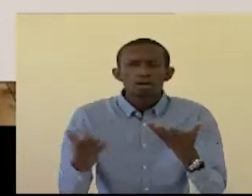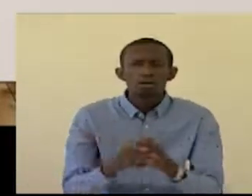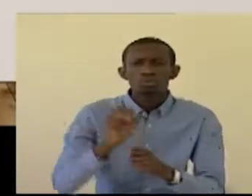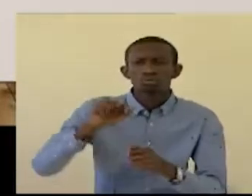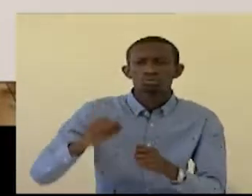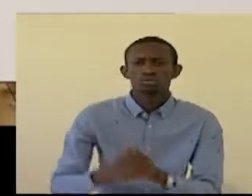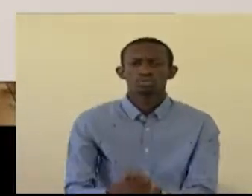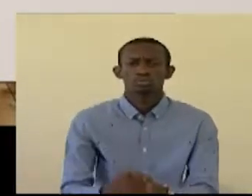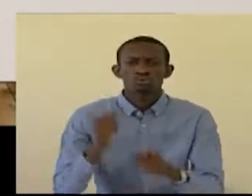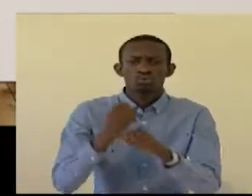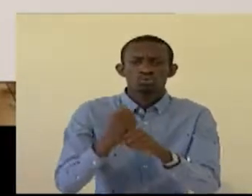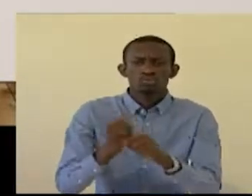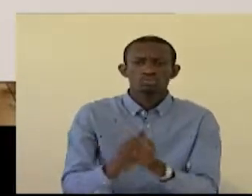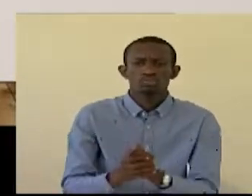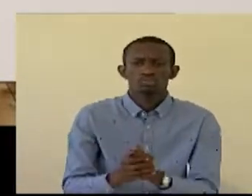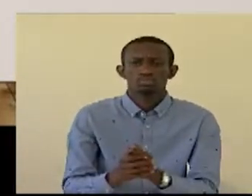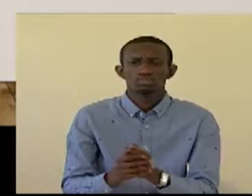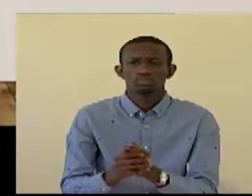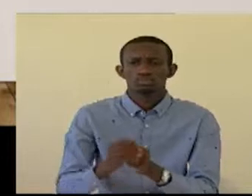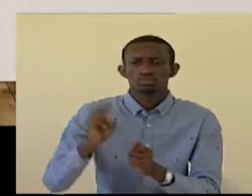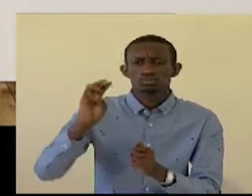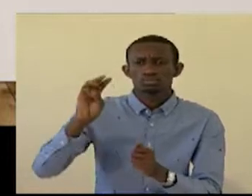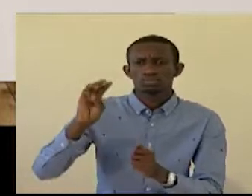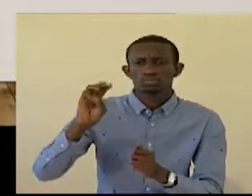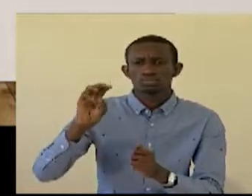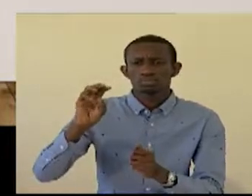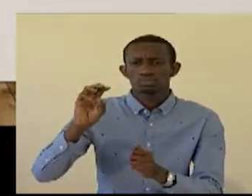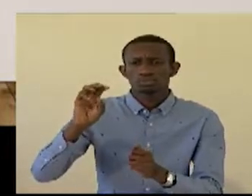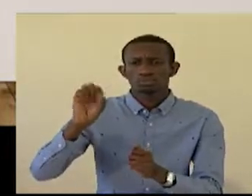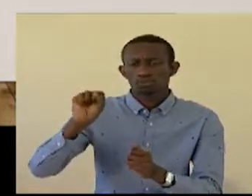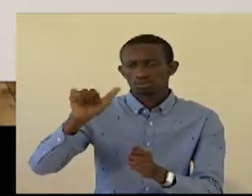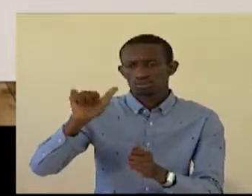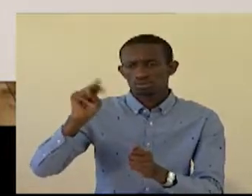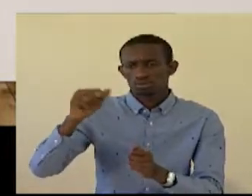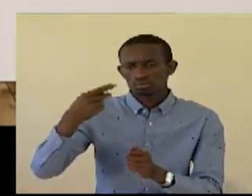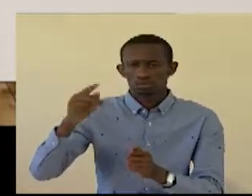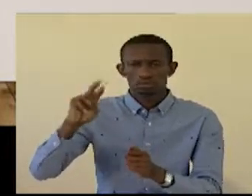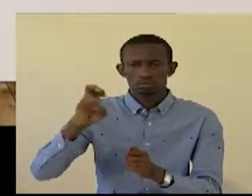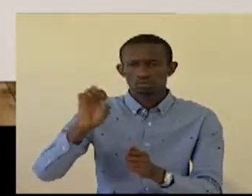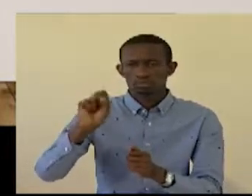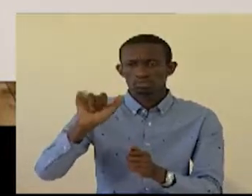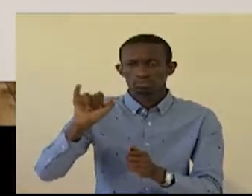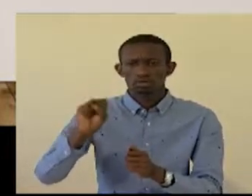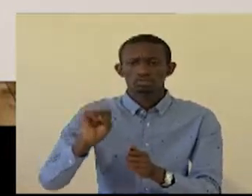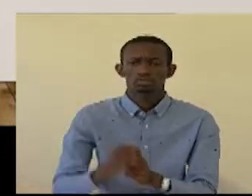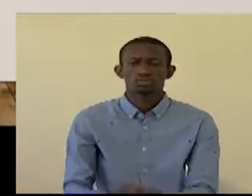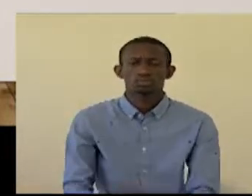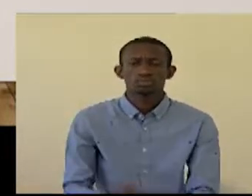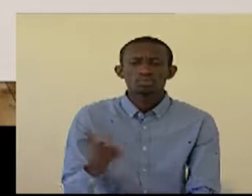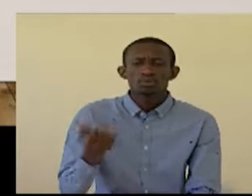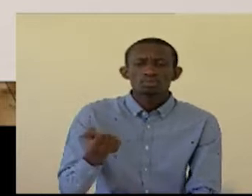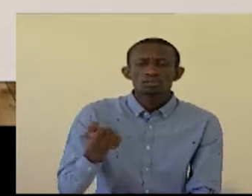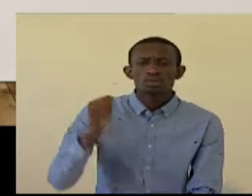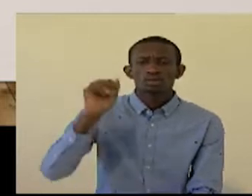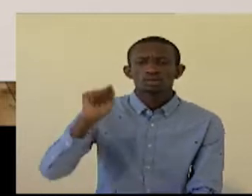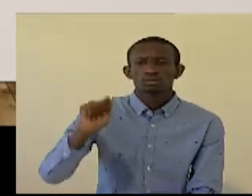from 2-methylpropane? I hope you are done with this. So let us correct it. We have acetone, which